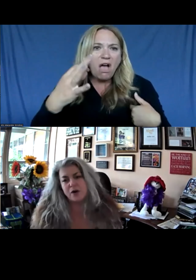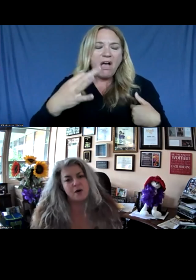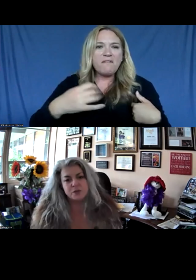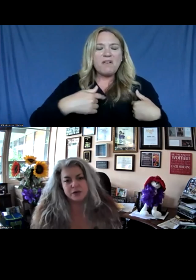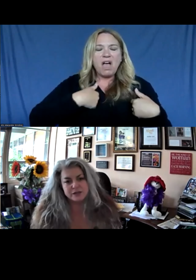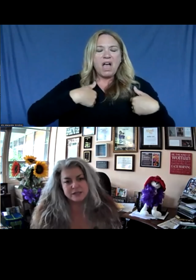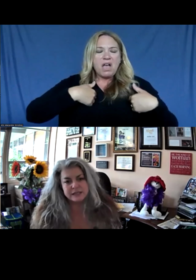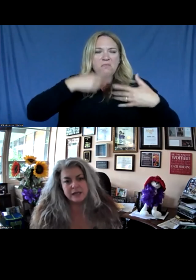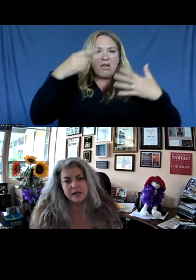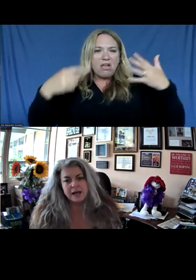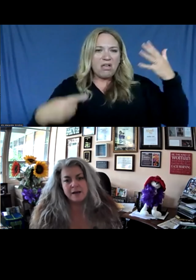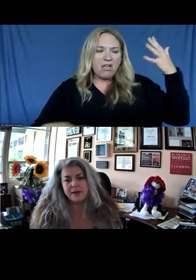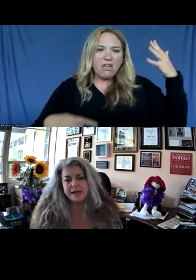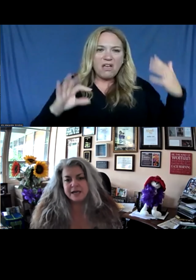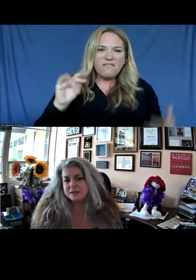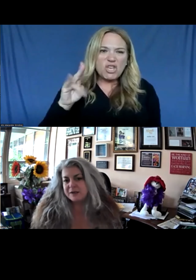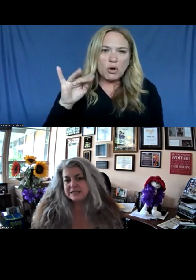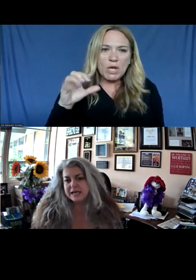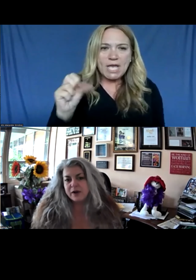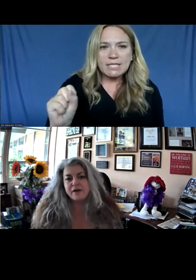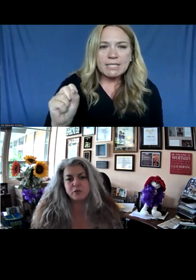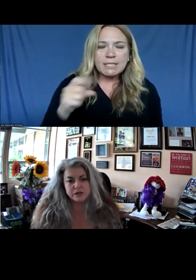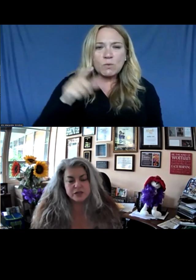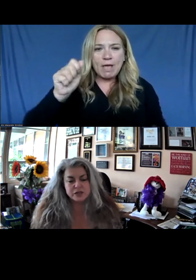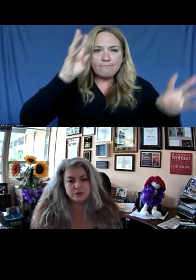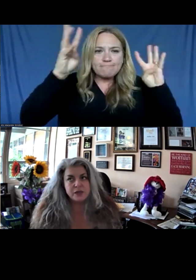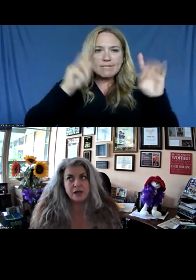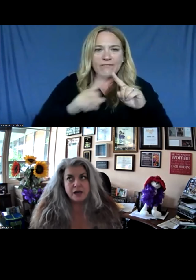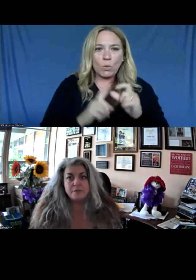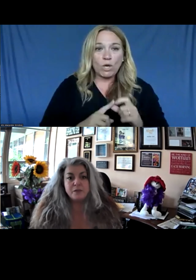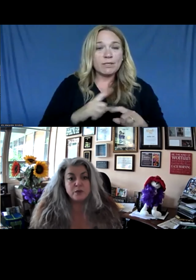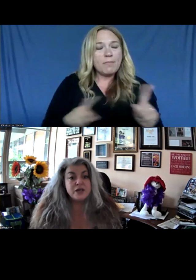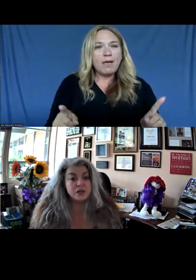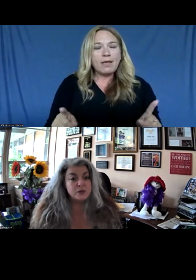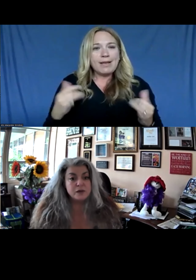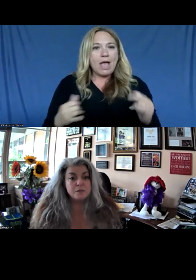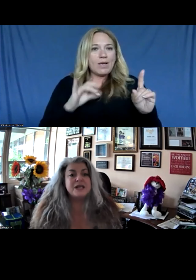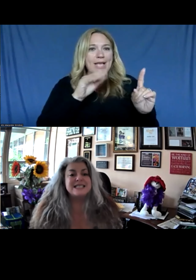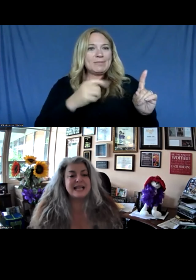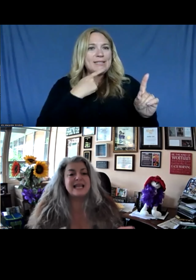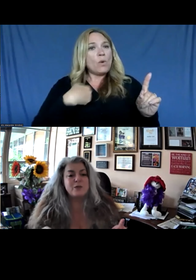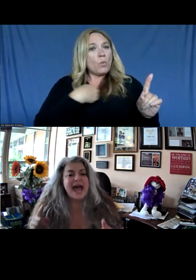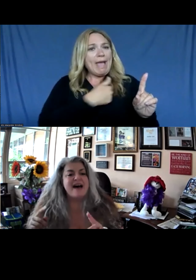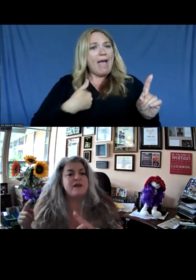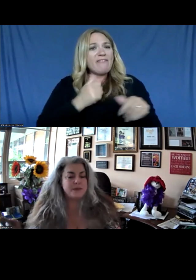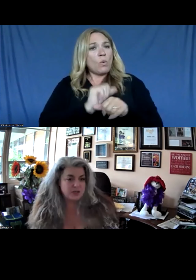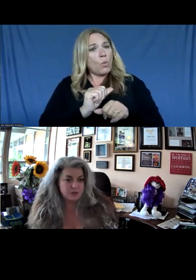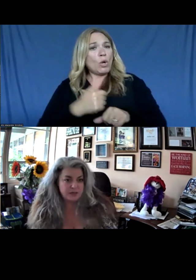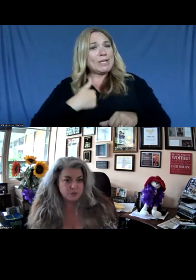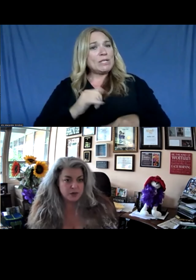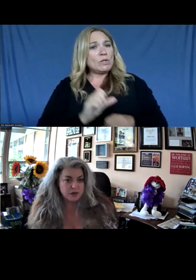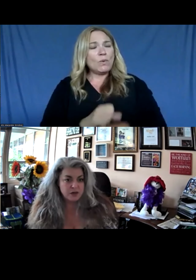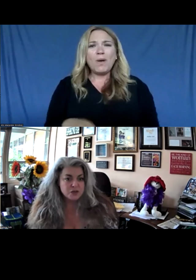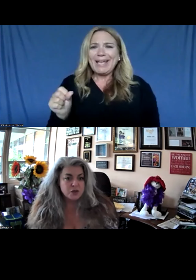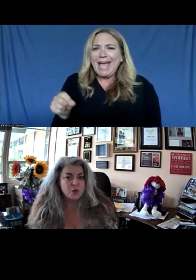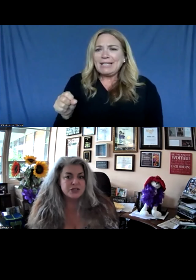come up with all the words. And Yasmin said, we have work to do. We do, but it's not like we haven't been doing